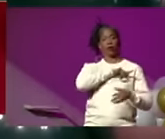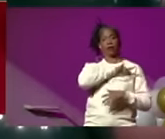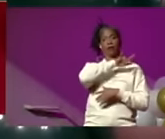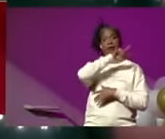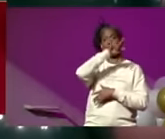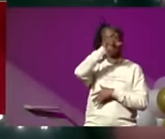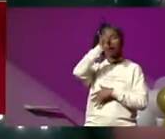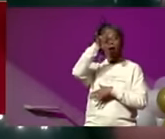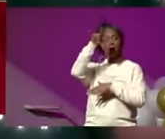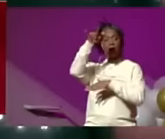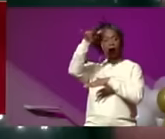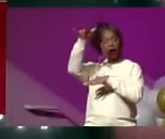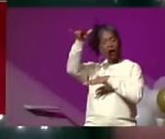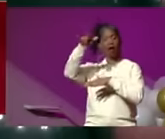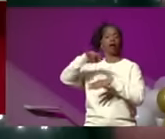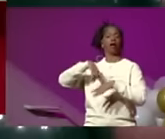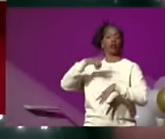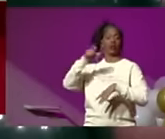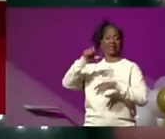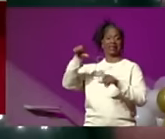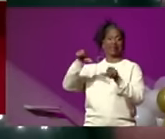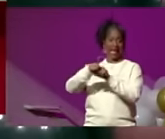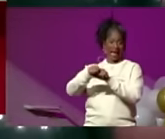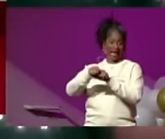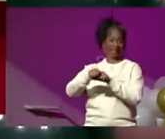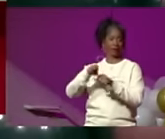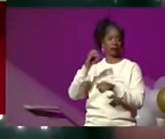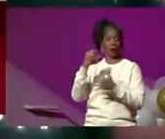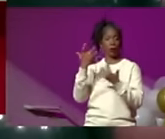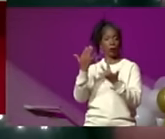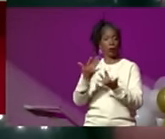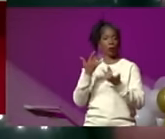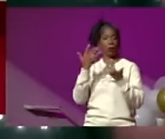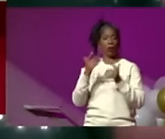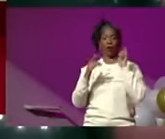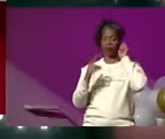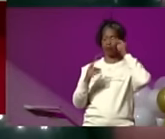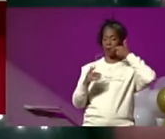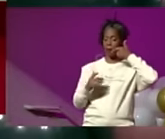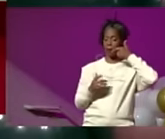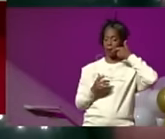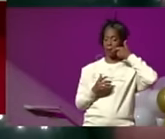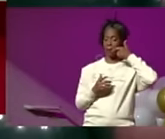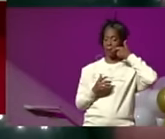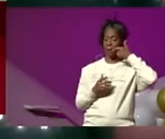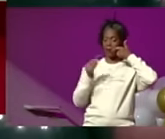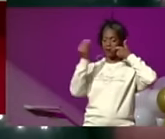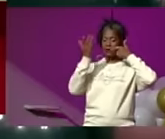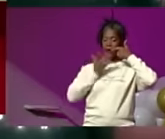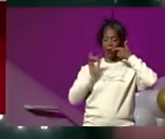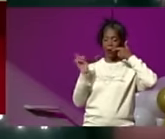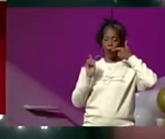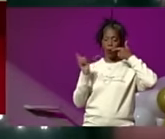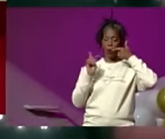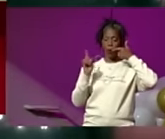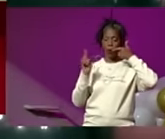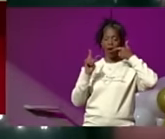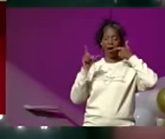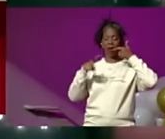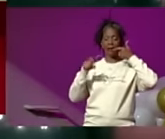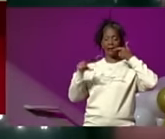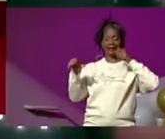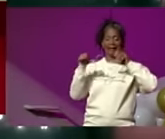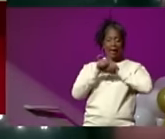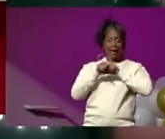to get gas. And so we're waiting for air traffic control to tell us where we can go to get gas. He